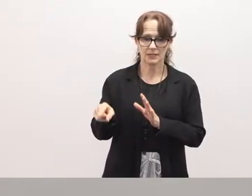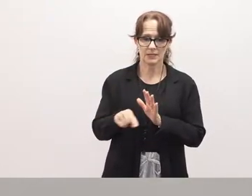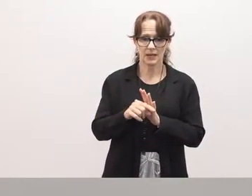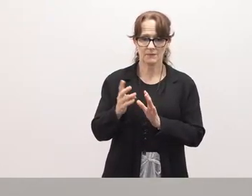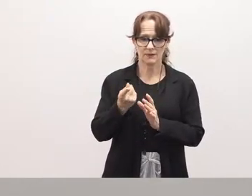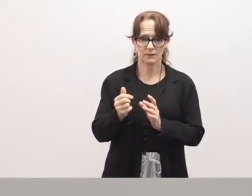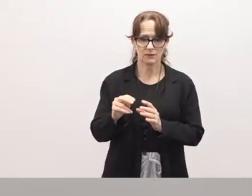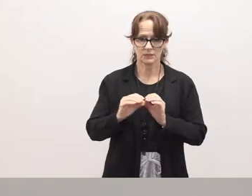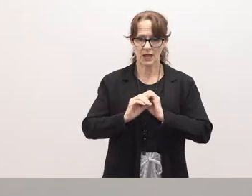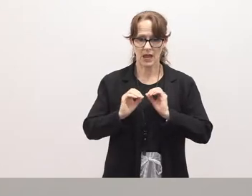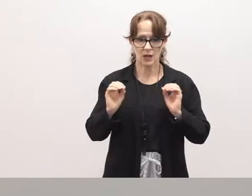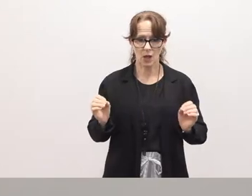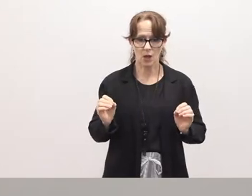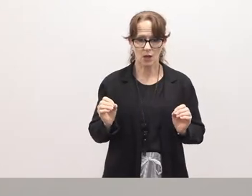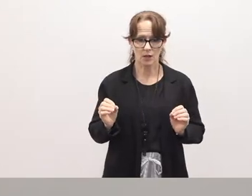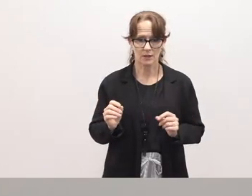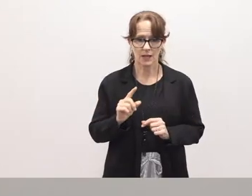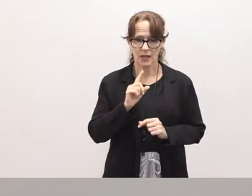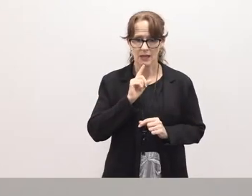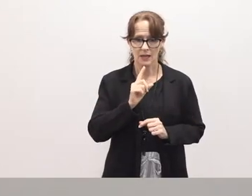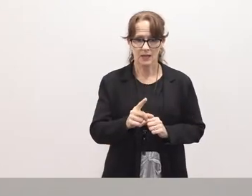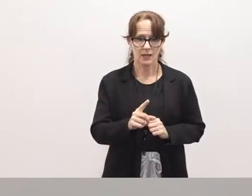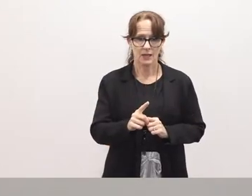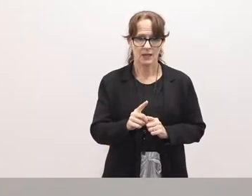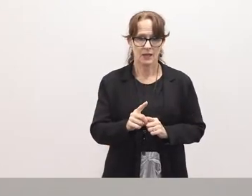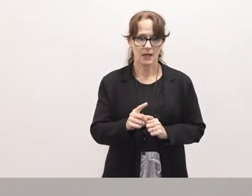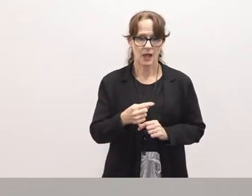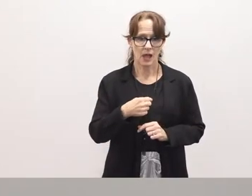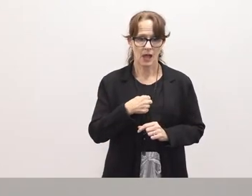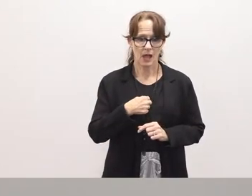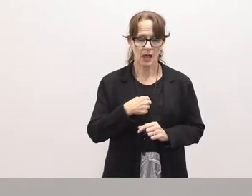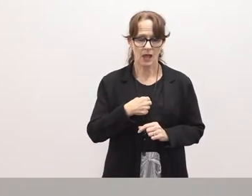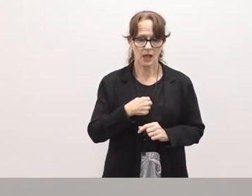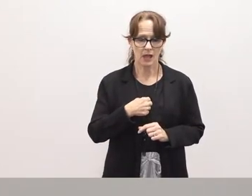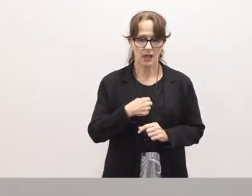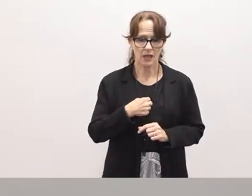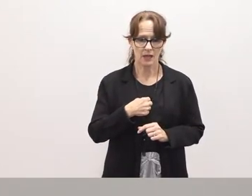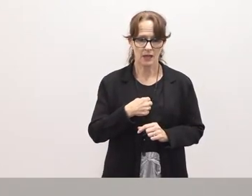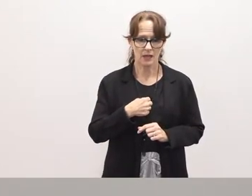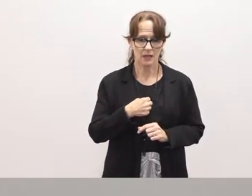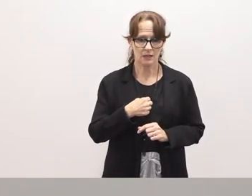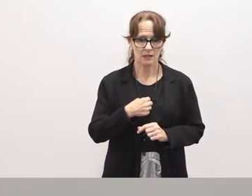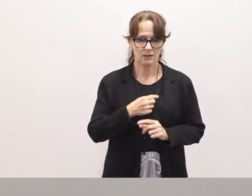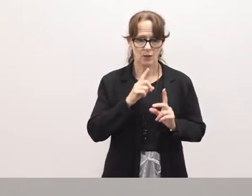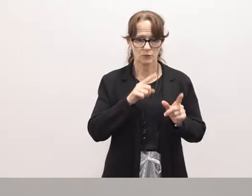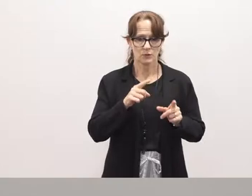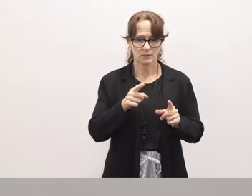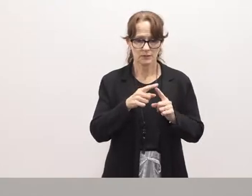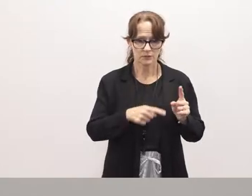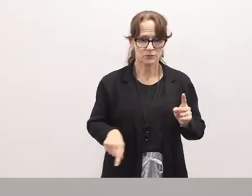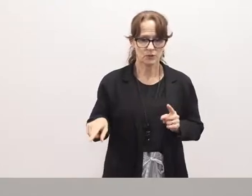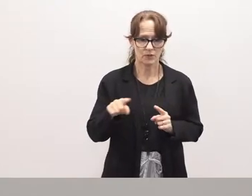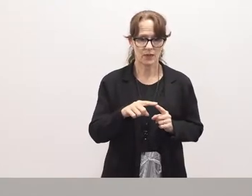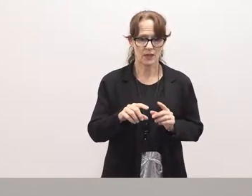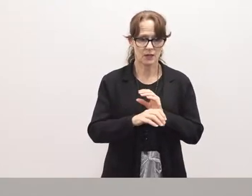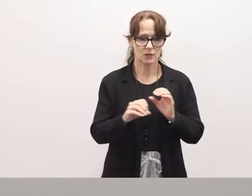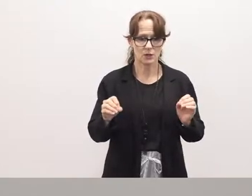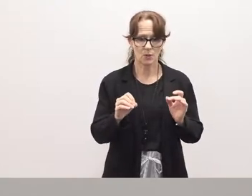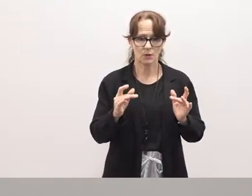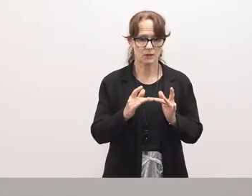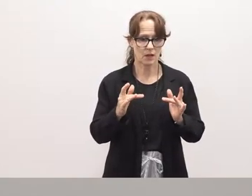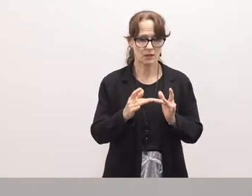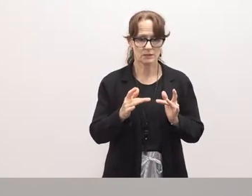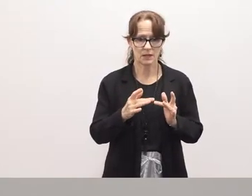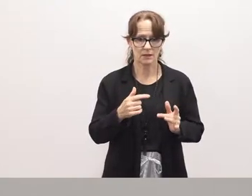at all. And in fact, I haven't, and there was a robust response to that. I've had no one contact